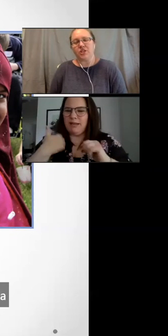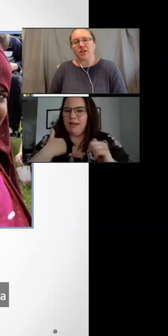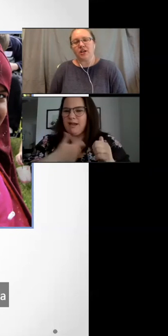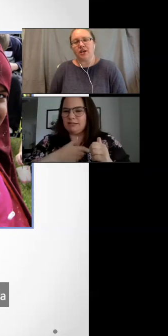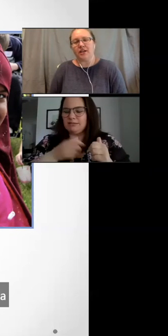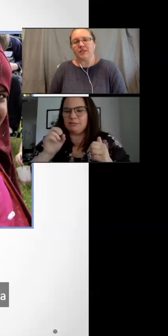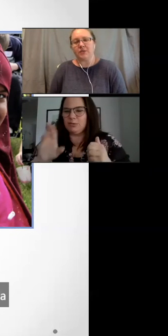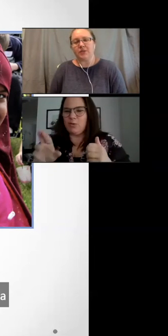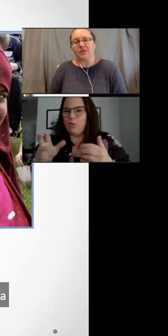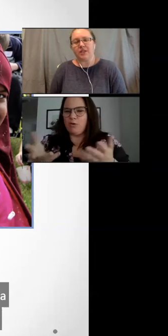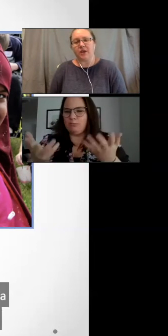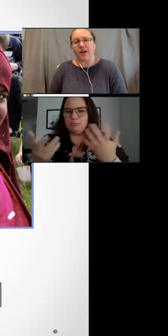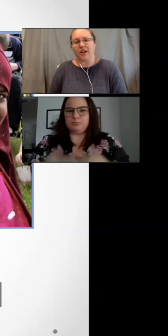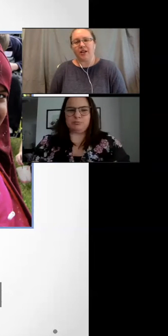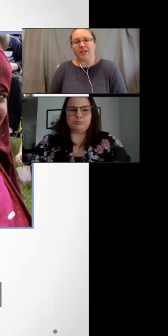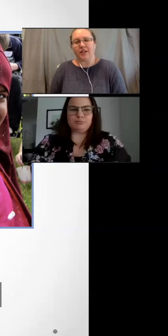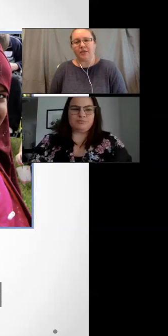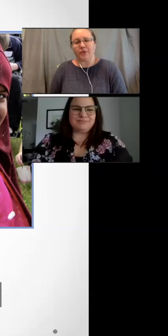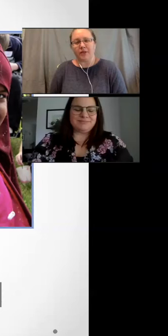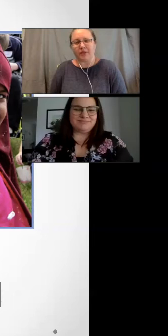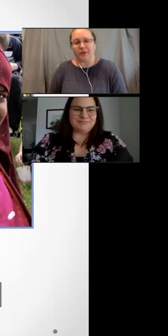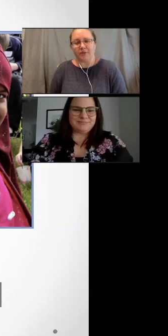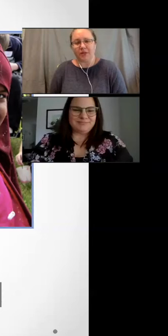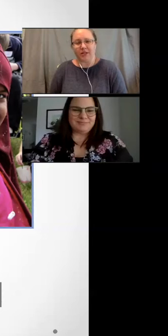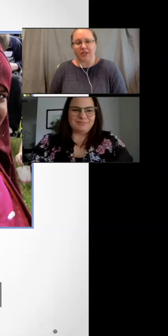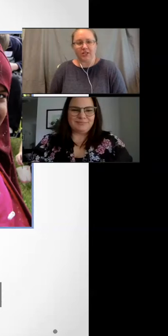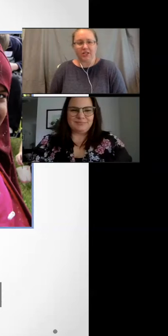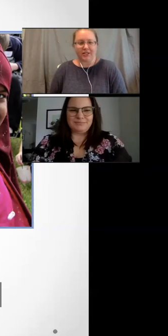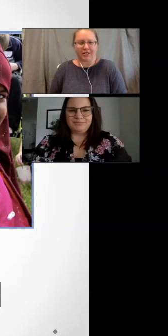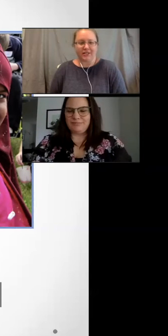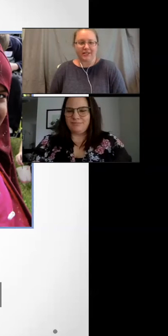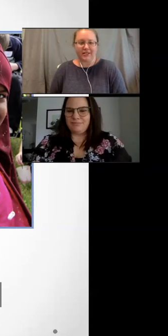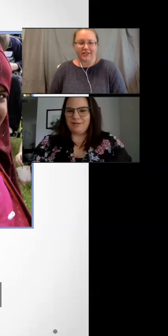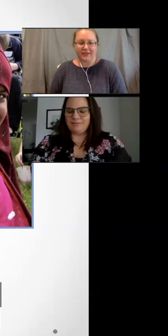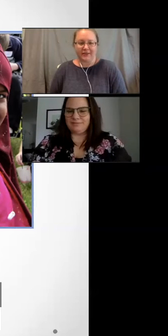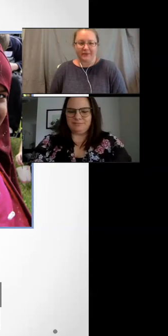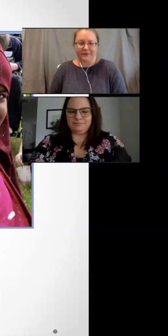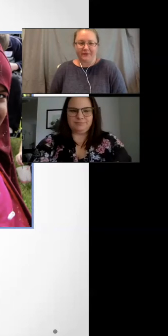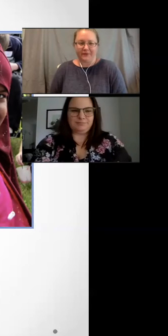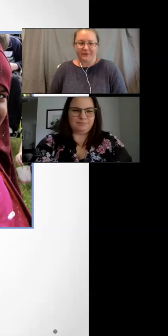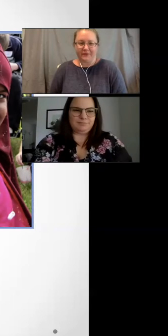to share an experience that you had collaborating with PDHHS.